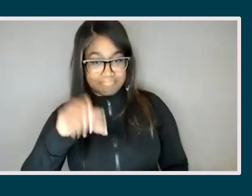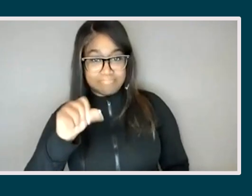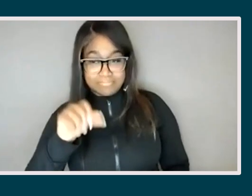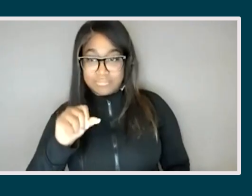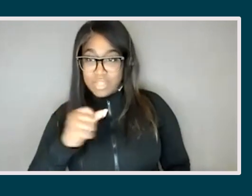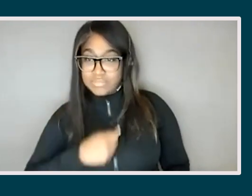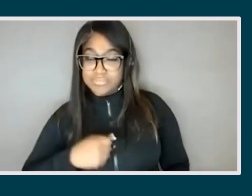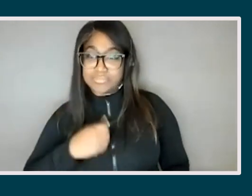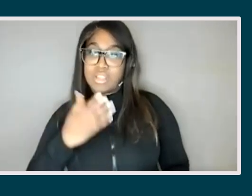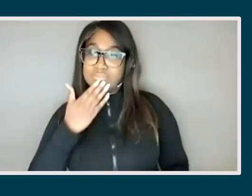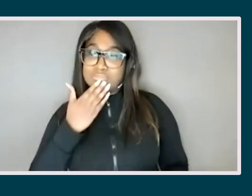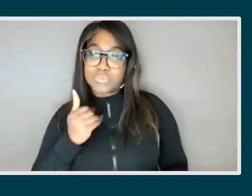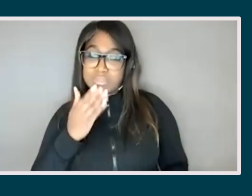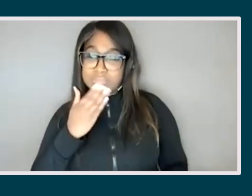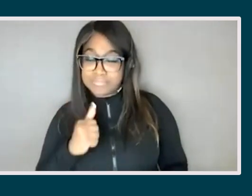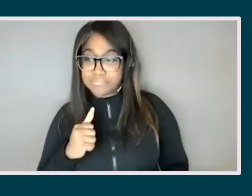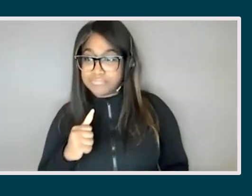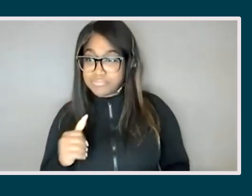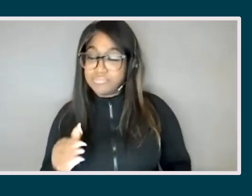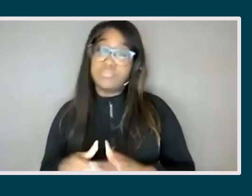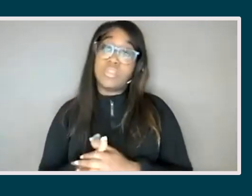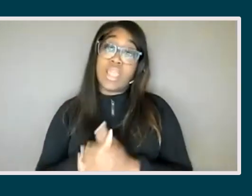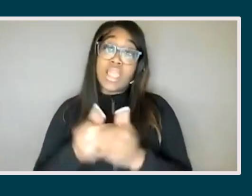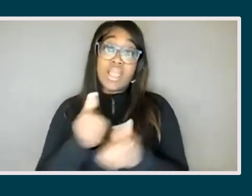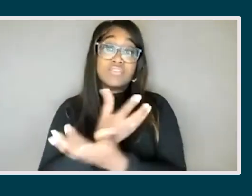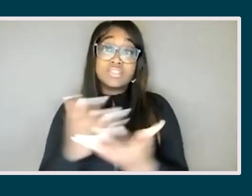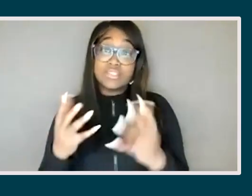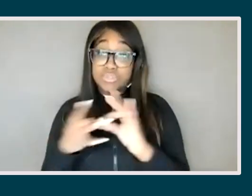everything that you are saying.